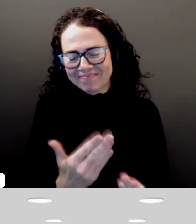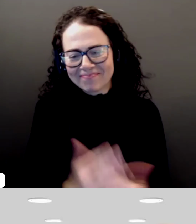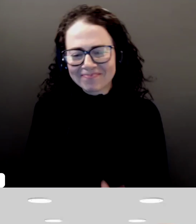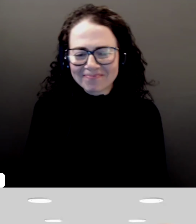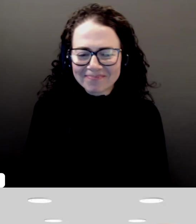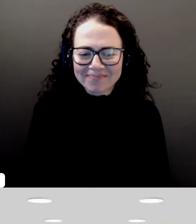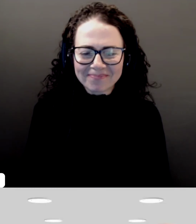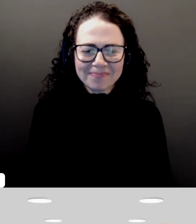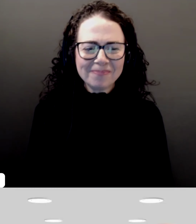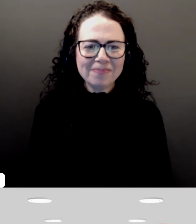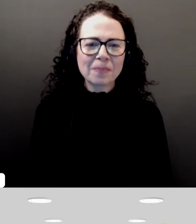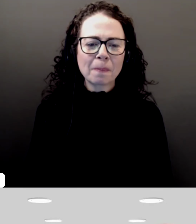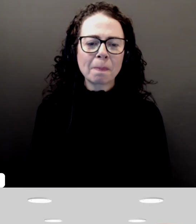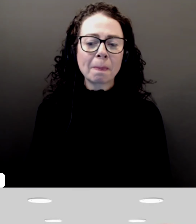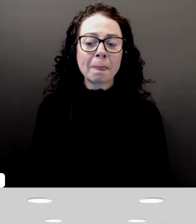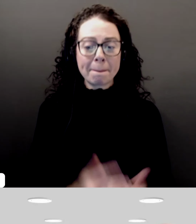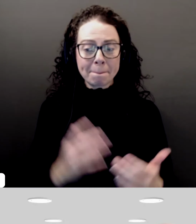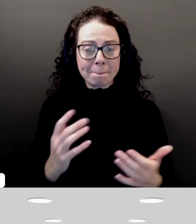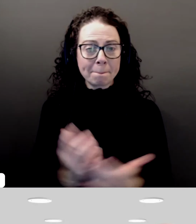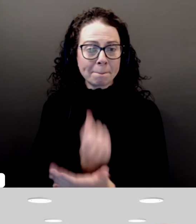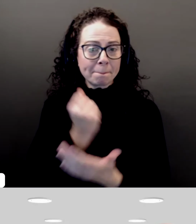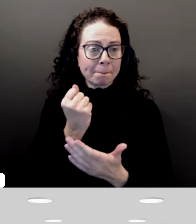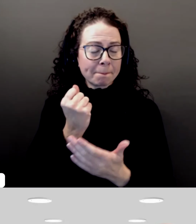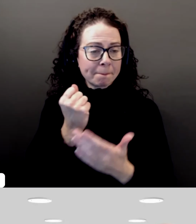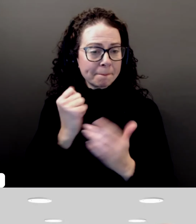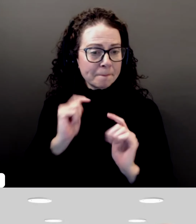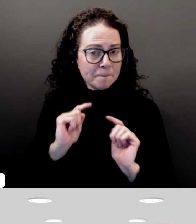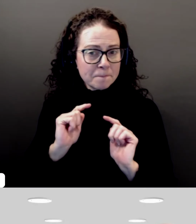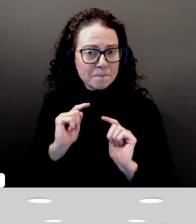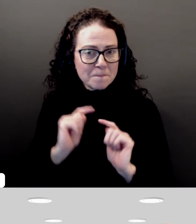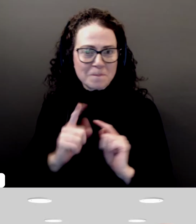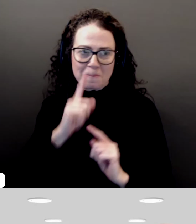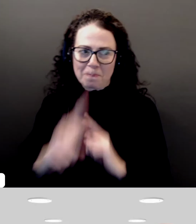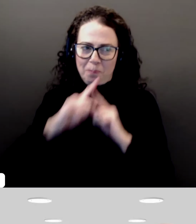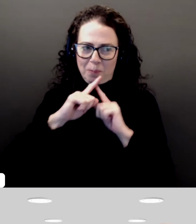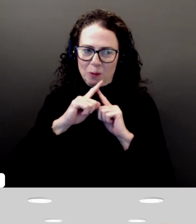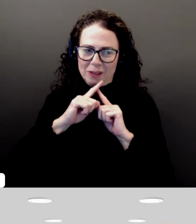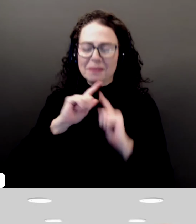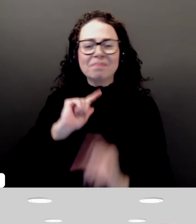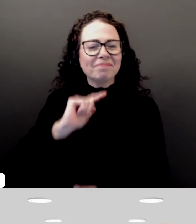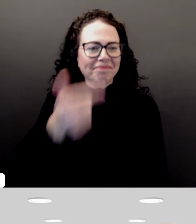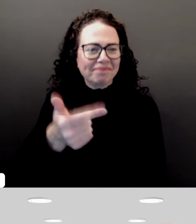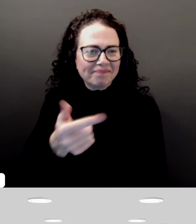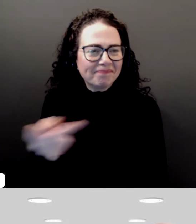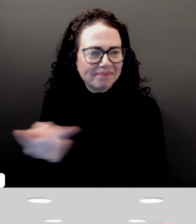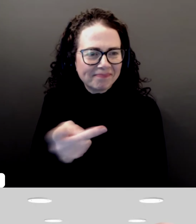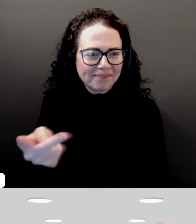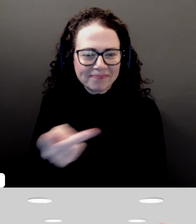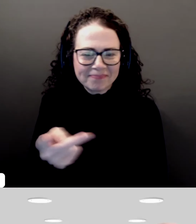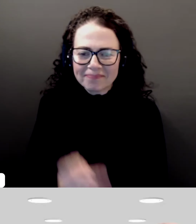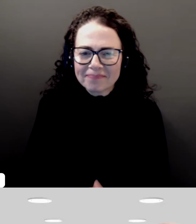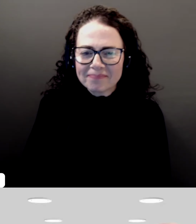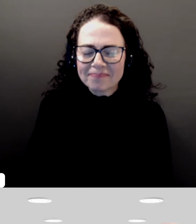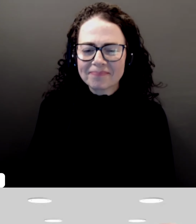And I believe at this point, I'm going to mute myself and let Claudiu and Debra take over with their